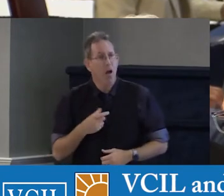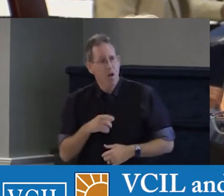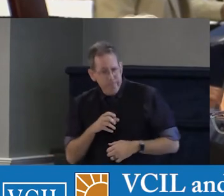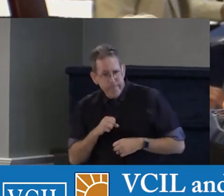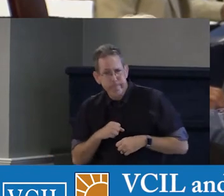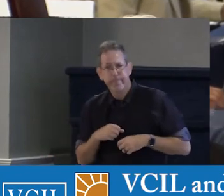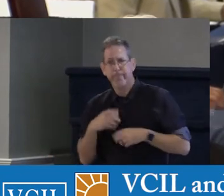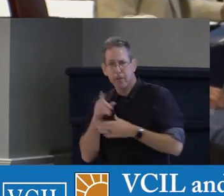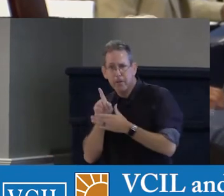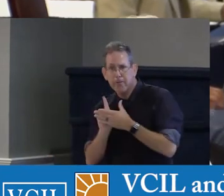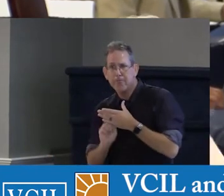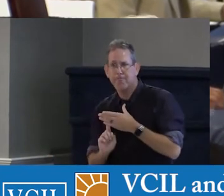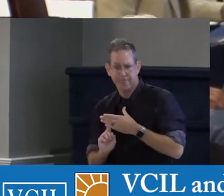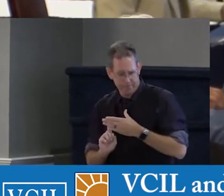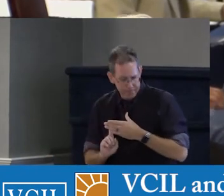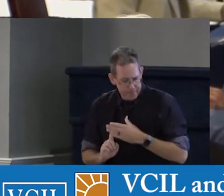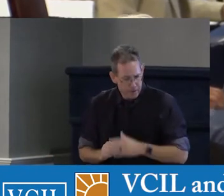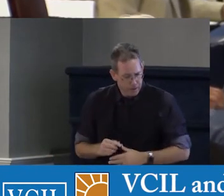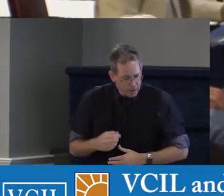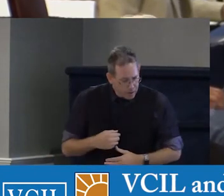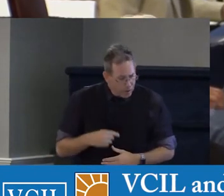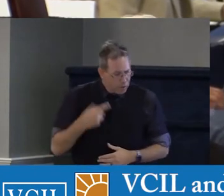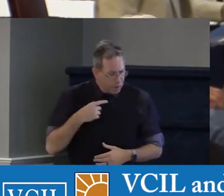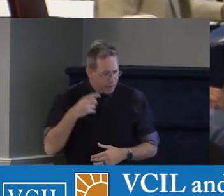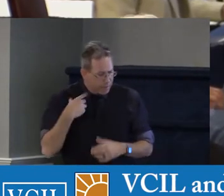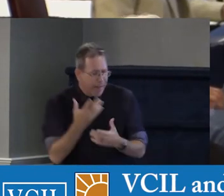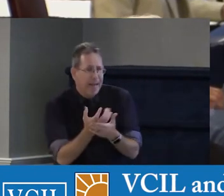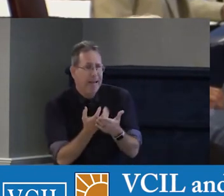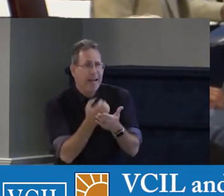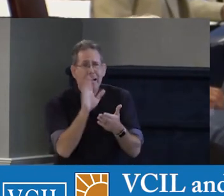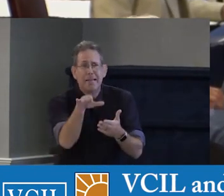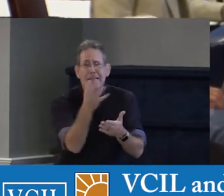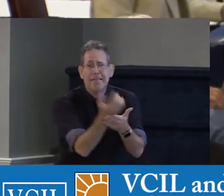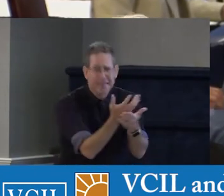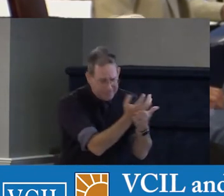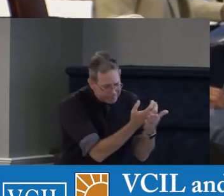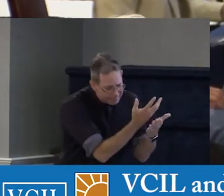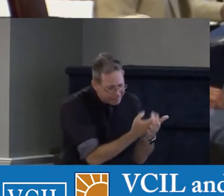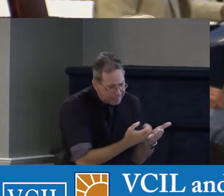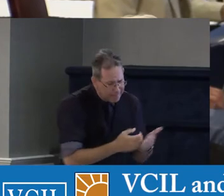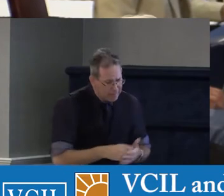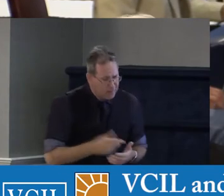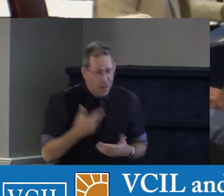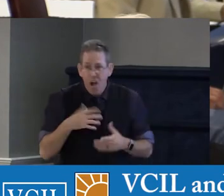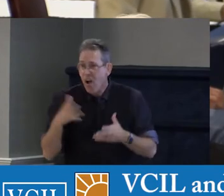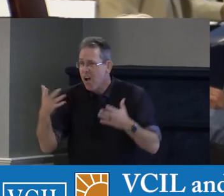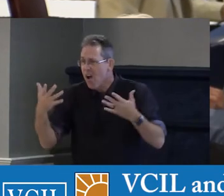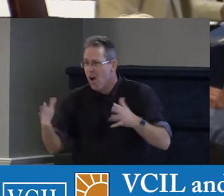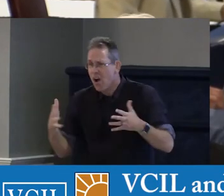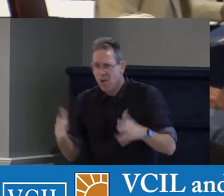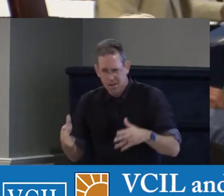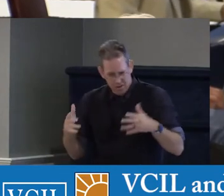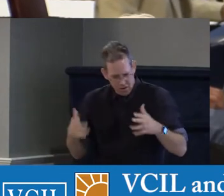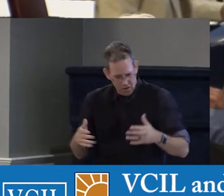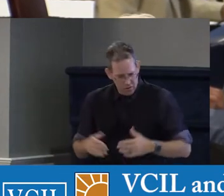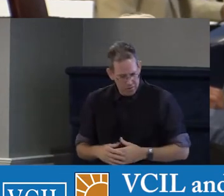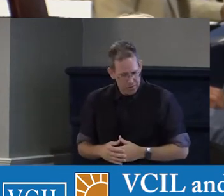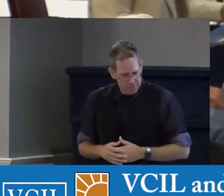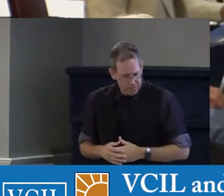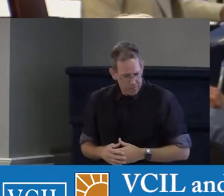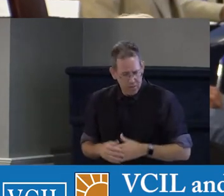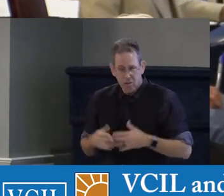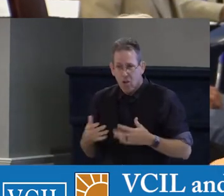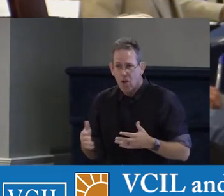We boast, then we cower. We beg for a piece